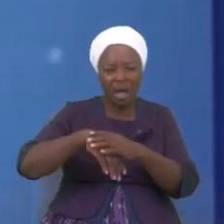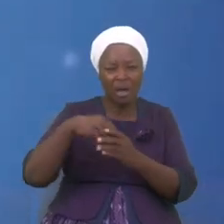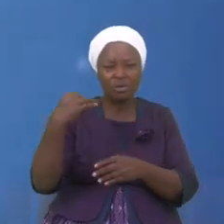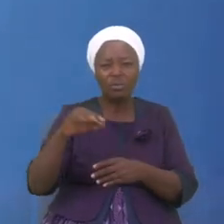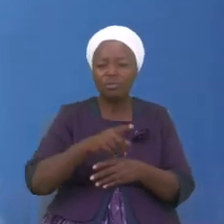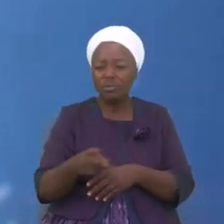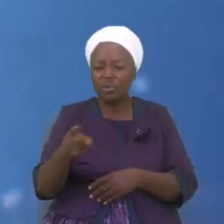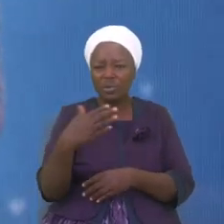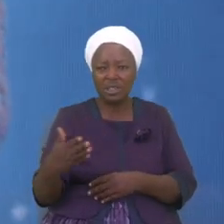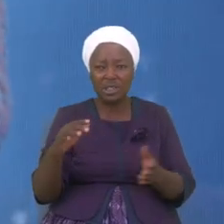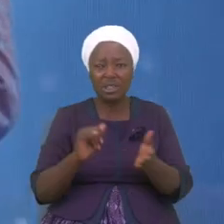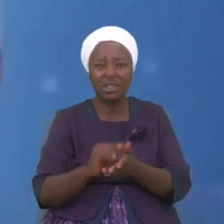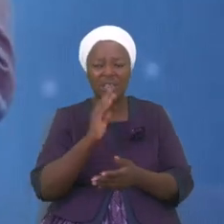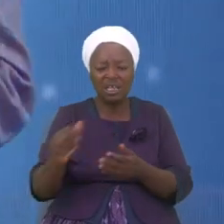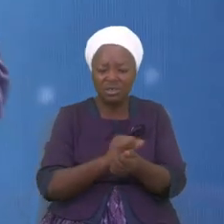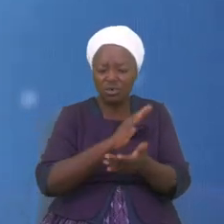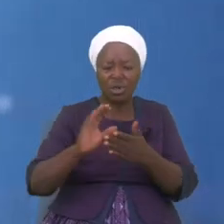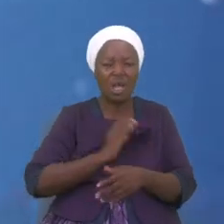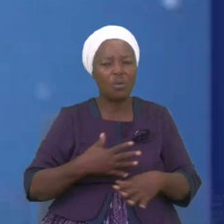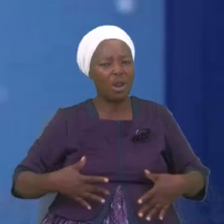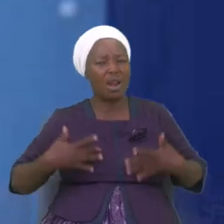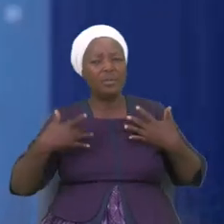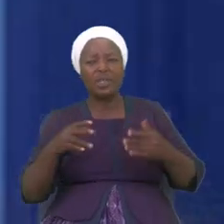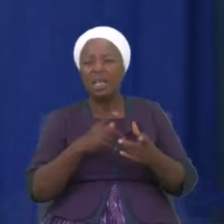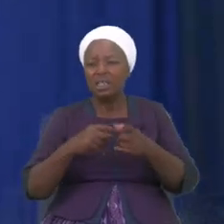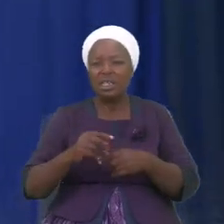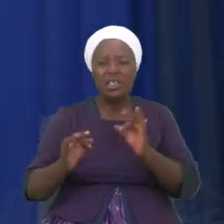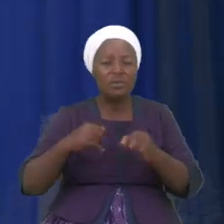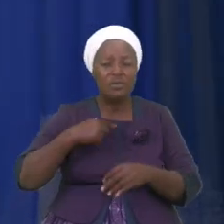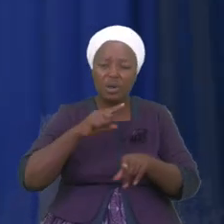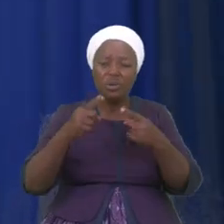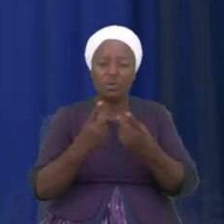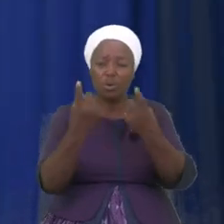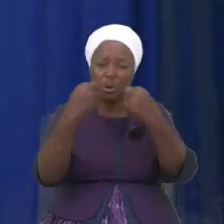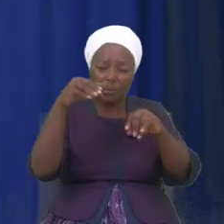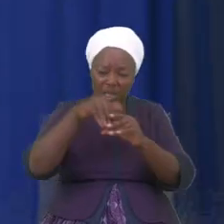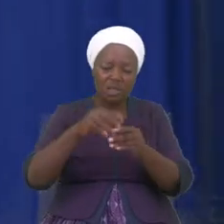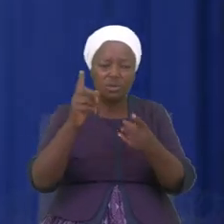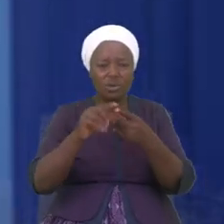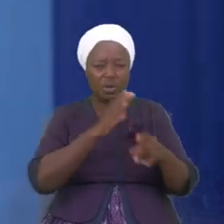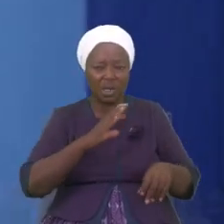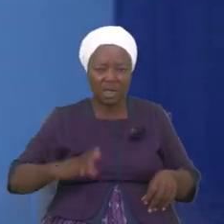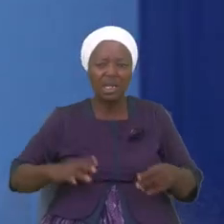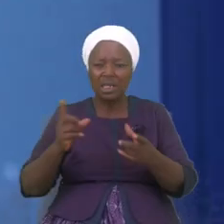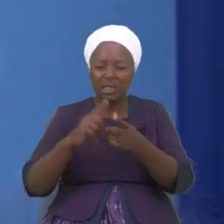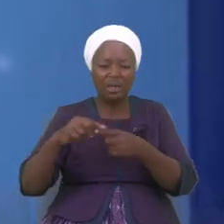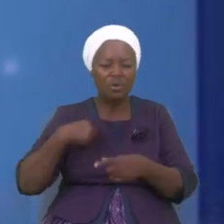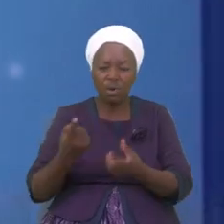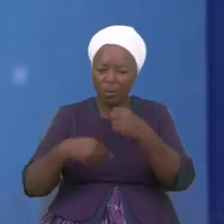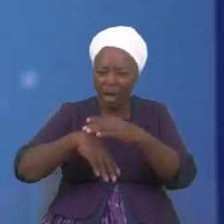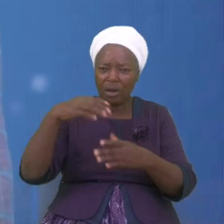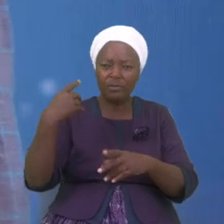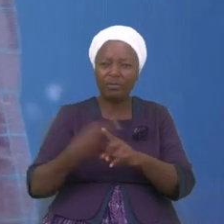things that are ruining our lives. If we're going to come in unto Christ, we're going to come out of